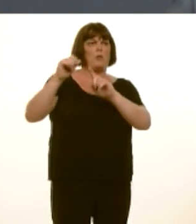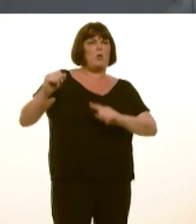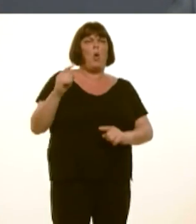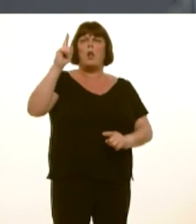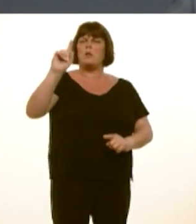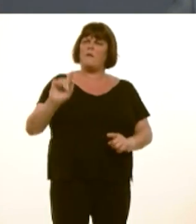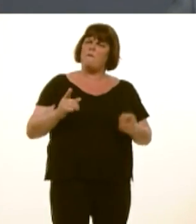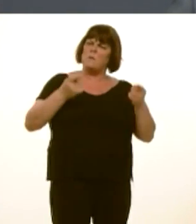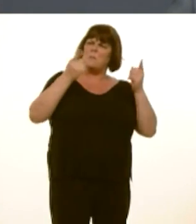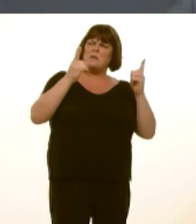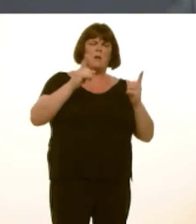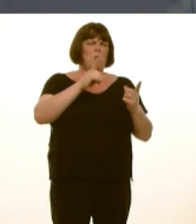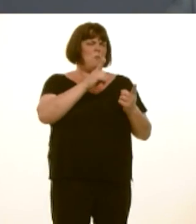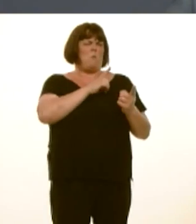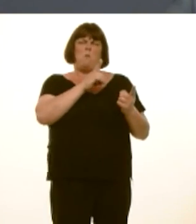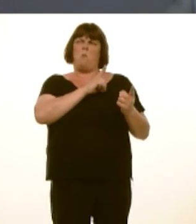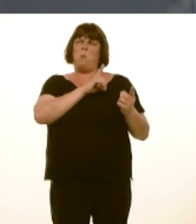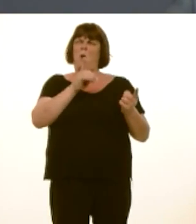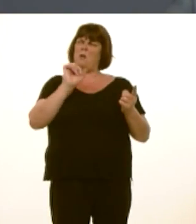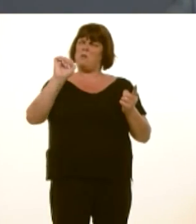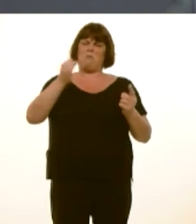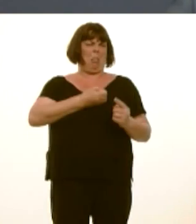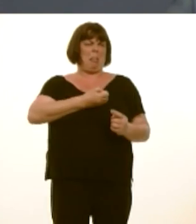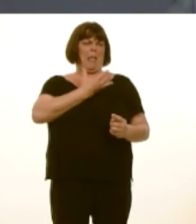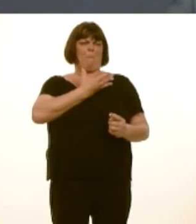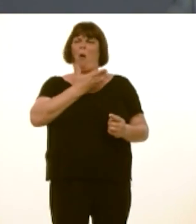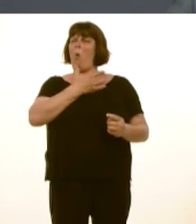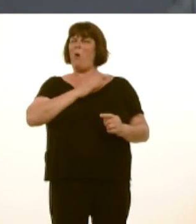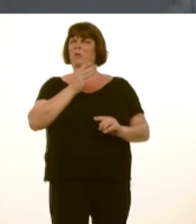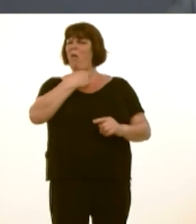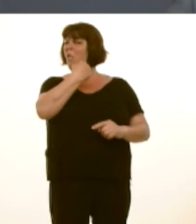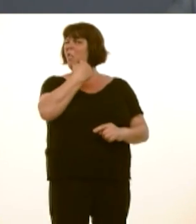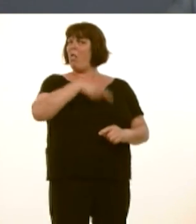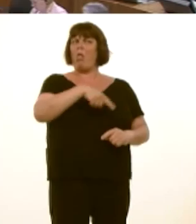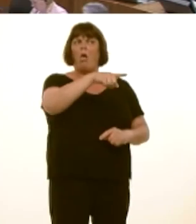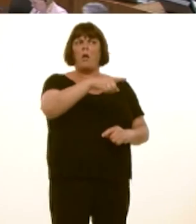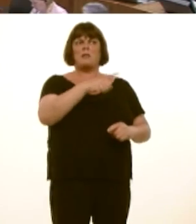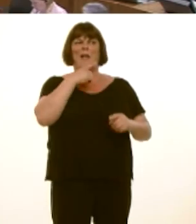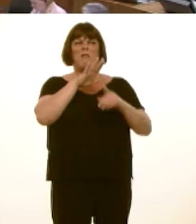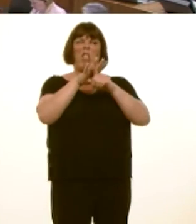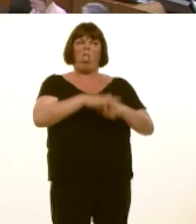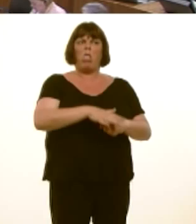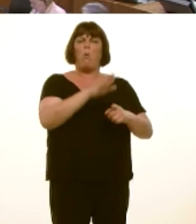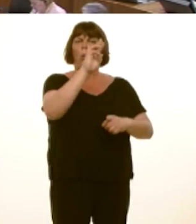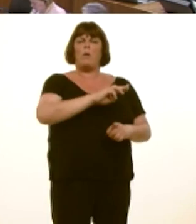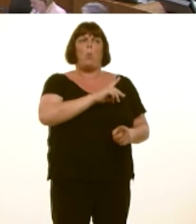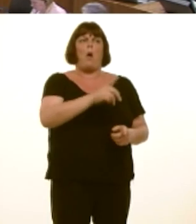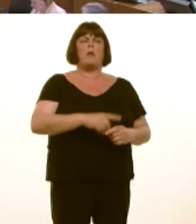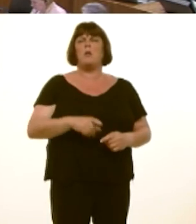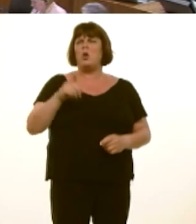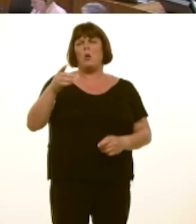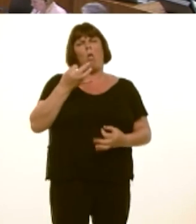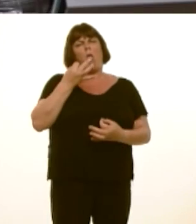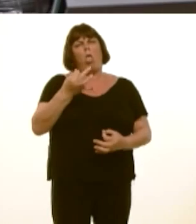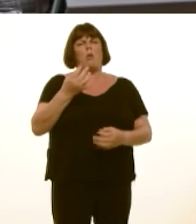what is it about Wales that makes your party want to single us out for disadvantage? Again, the obsession with